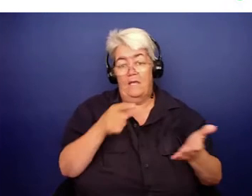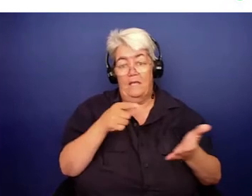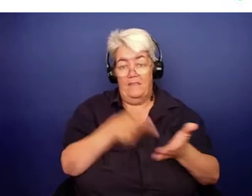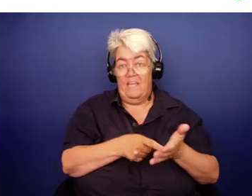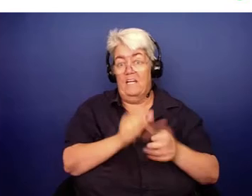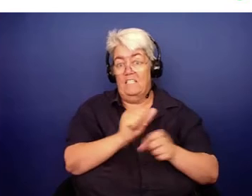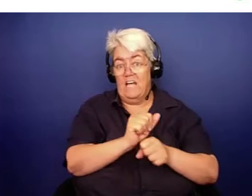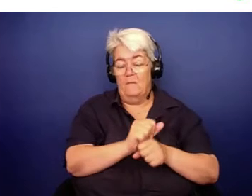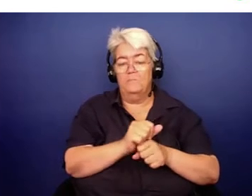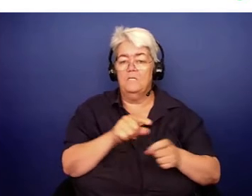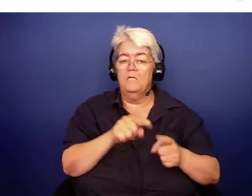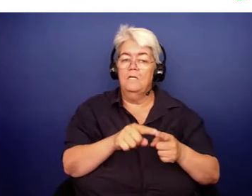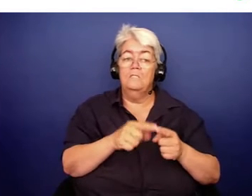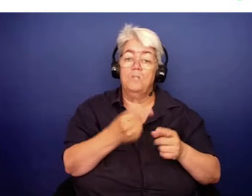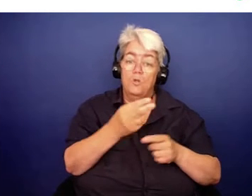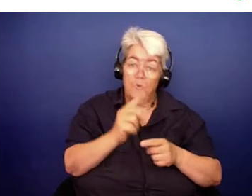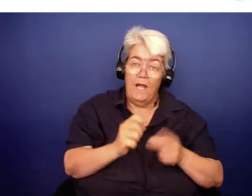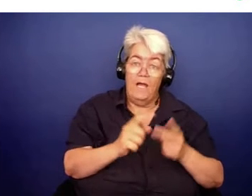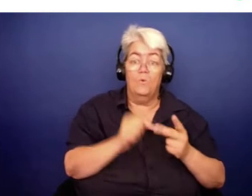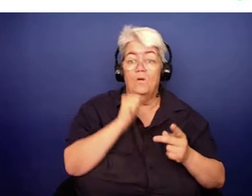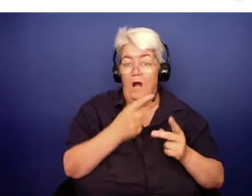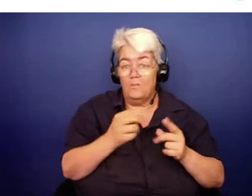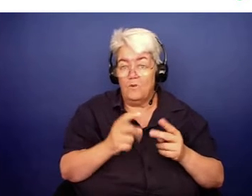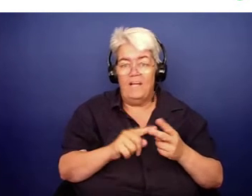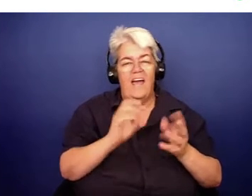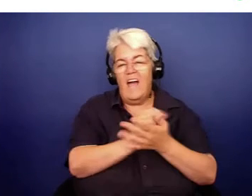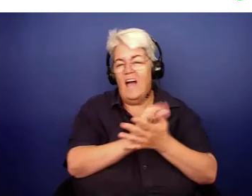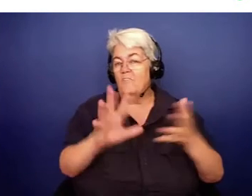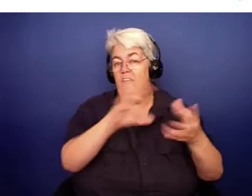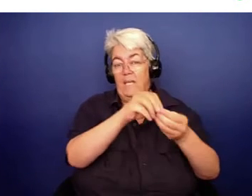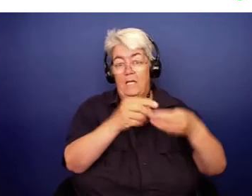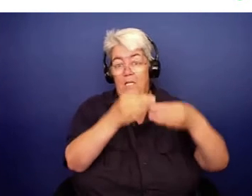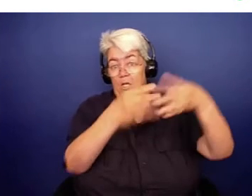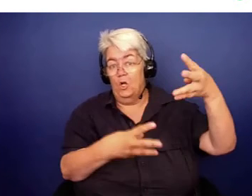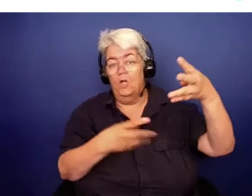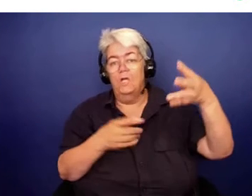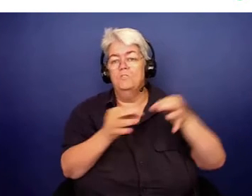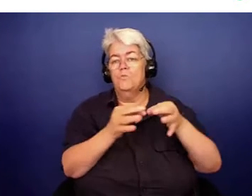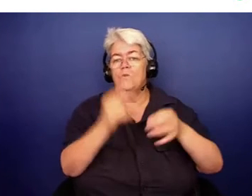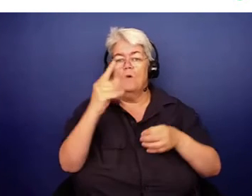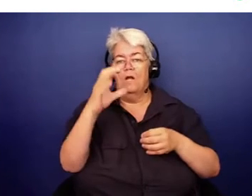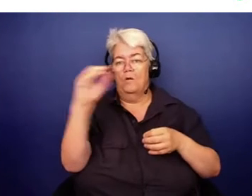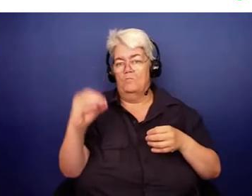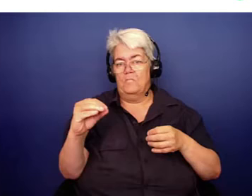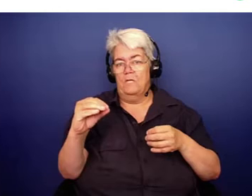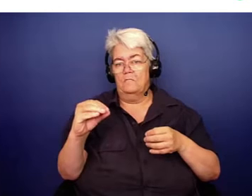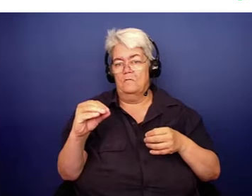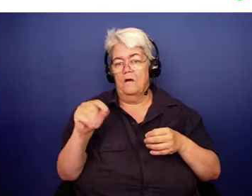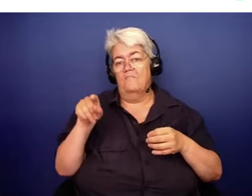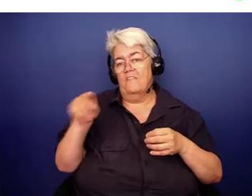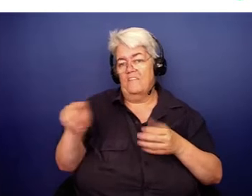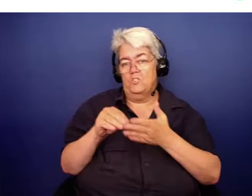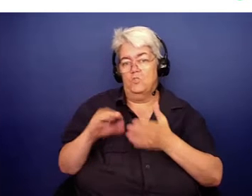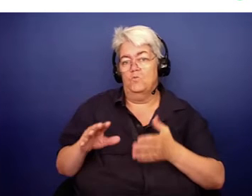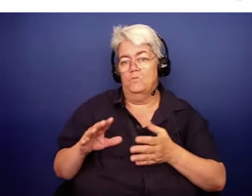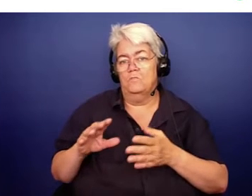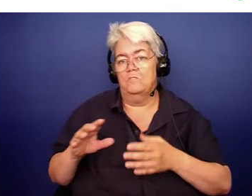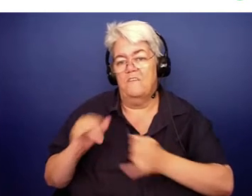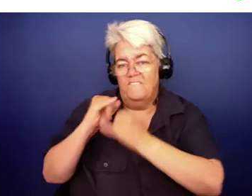graded activities, everything in here is worth 100% of the student's final